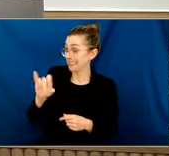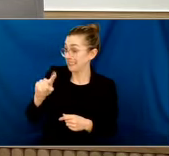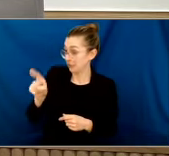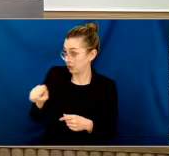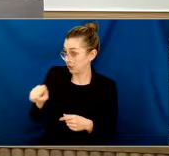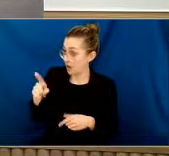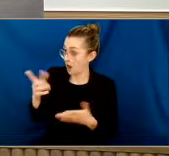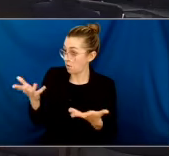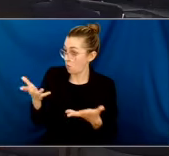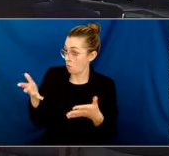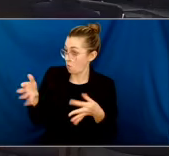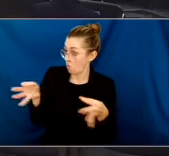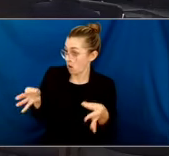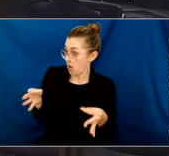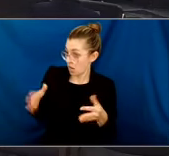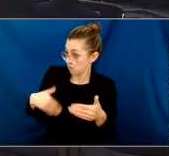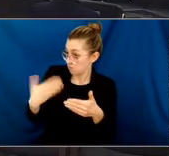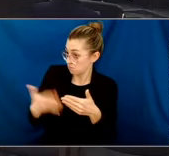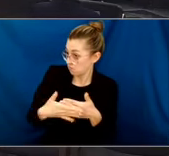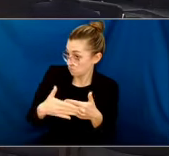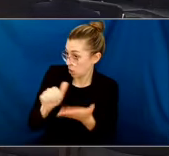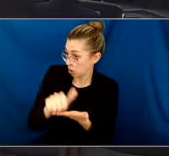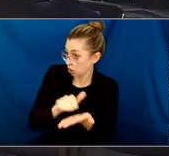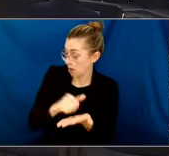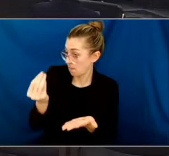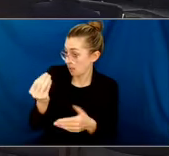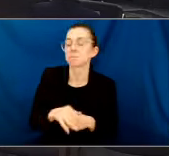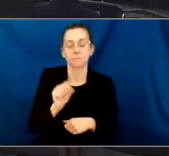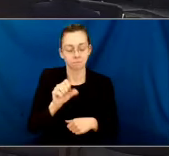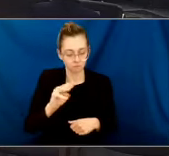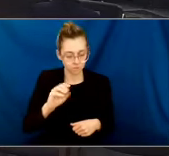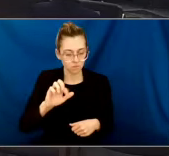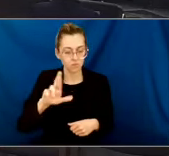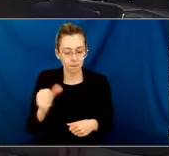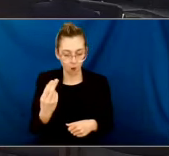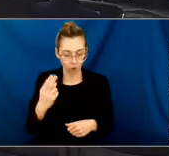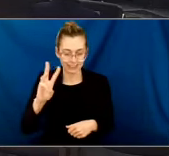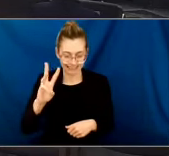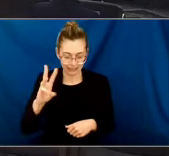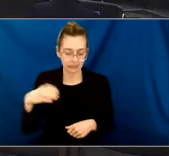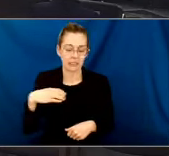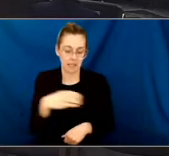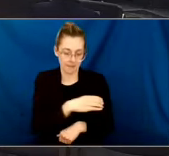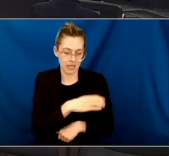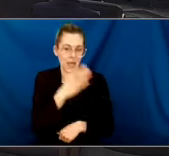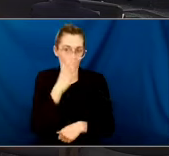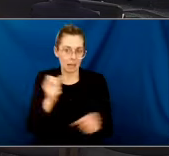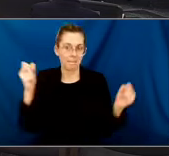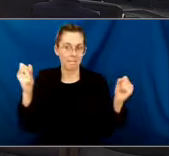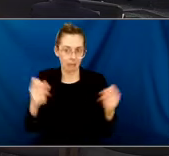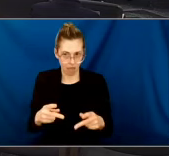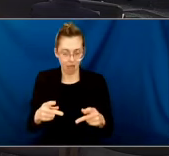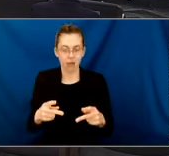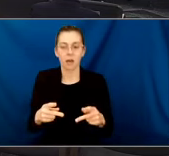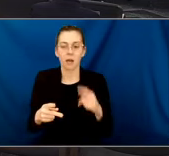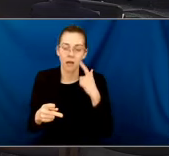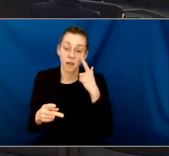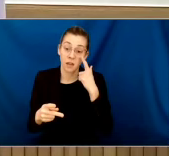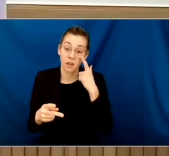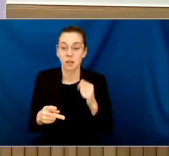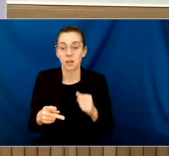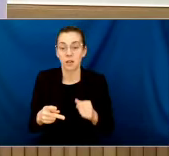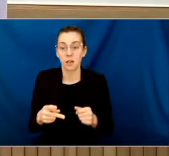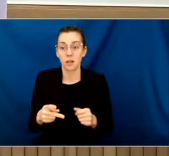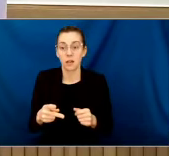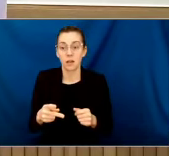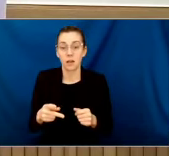Monday? Yes. On March 6th, the committee will be back. We do have the members of the